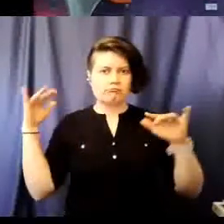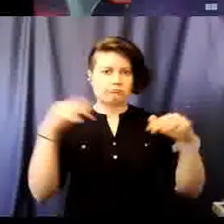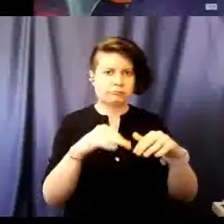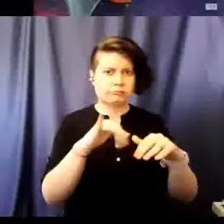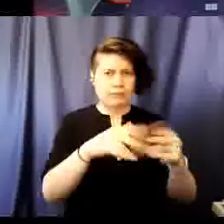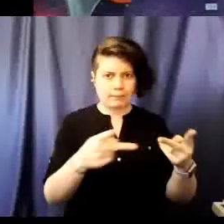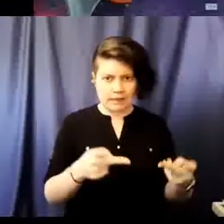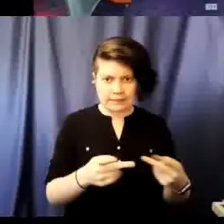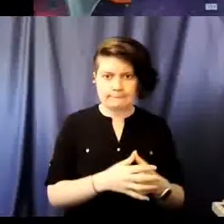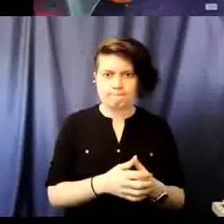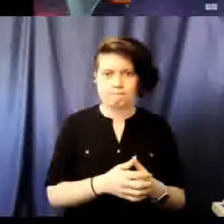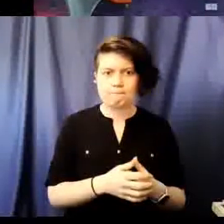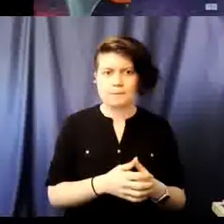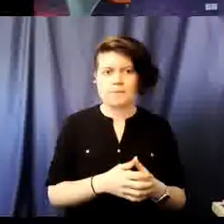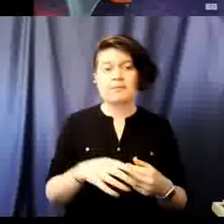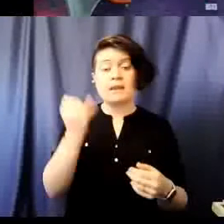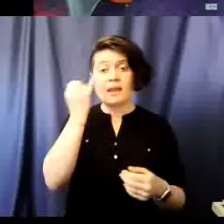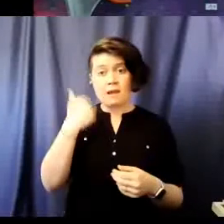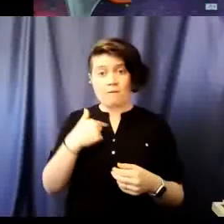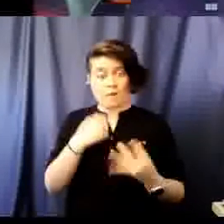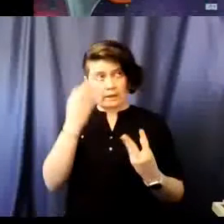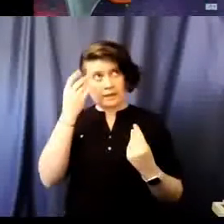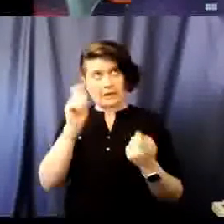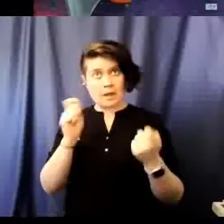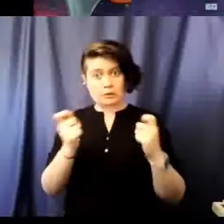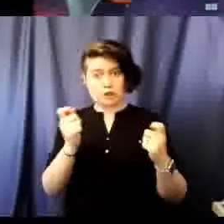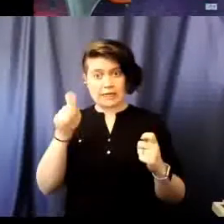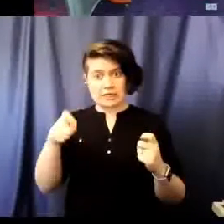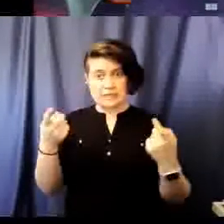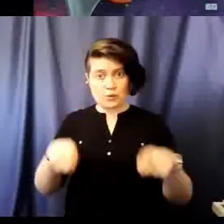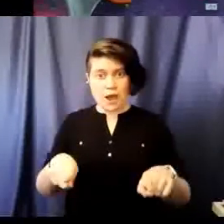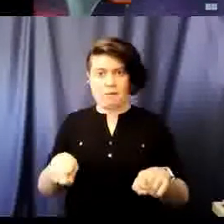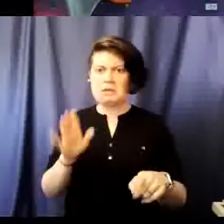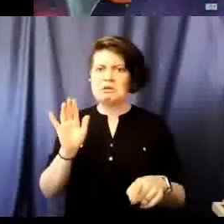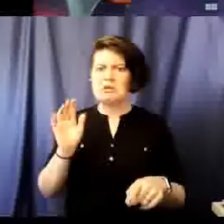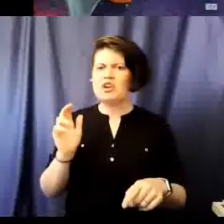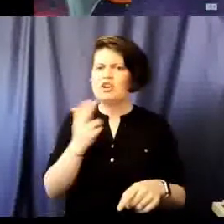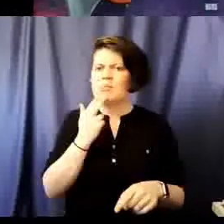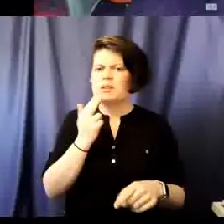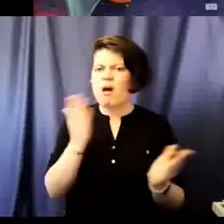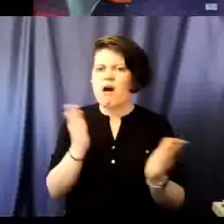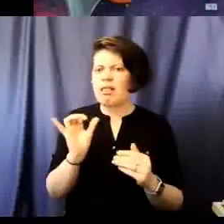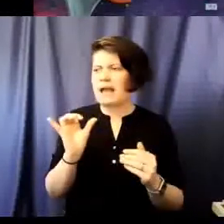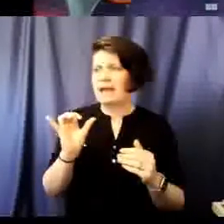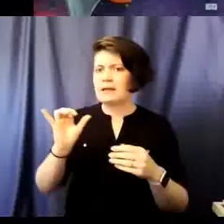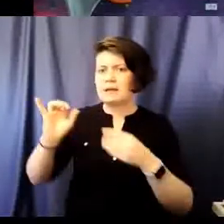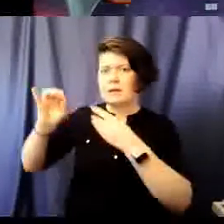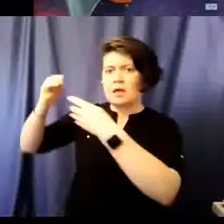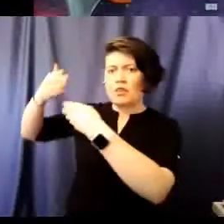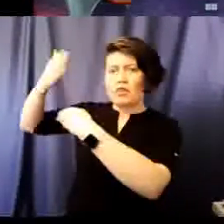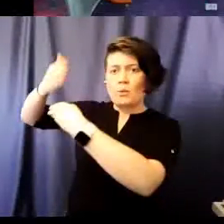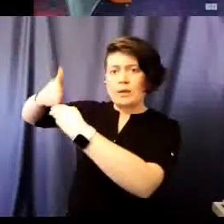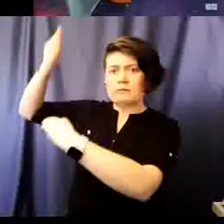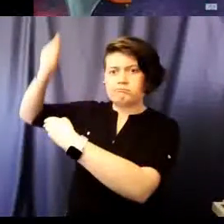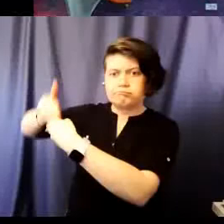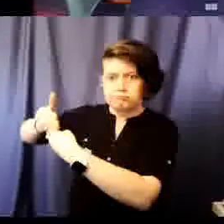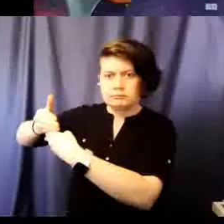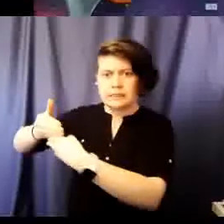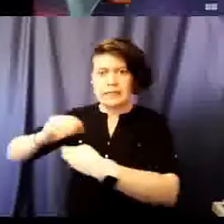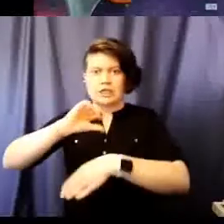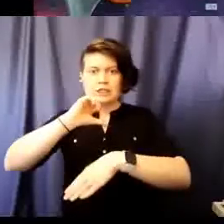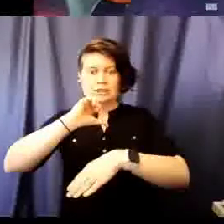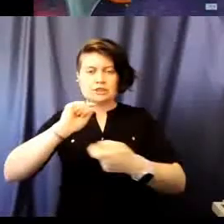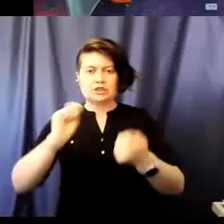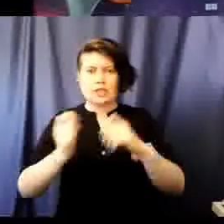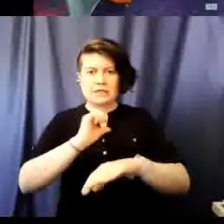Also, when we're thinking about changes that need to be made, this could be smaller things like closing up blinds, changing the setup of the room so that no